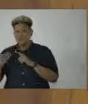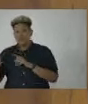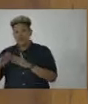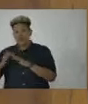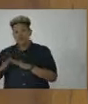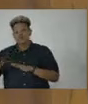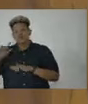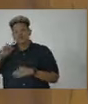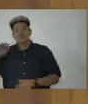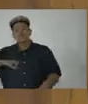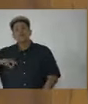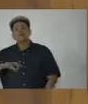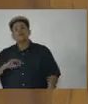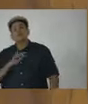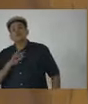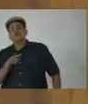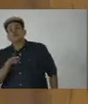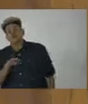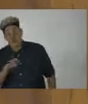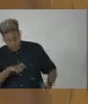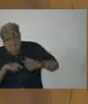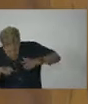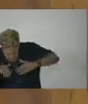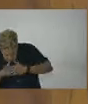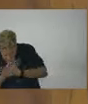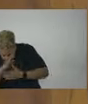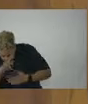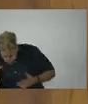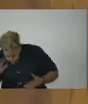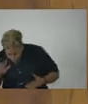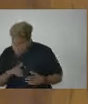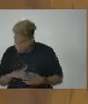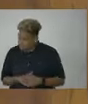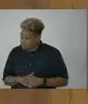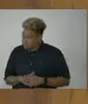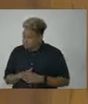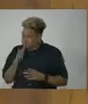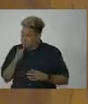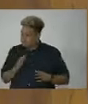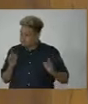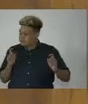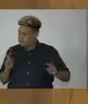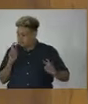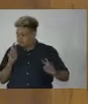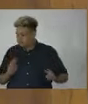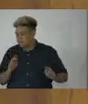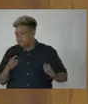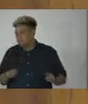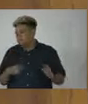will benefit tremendously from this new well. Madam Speaker,